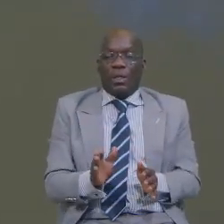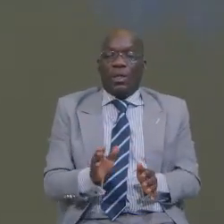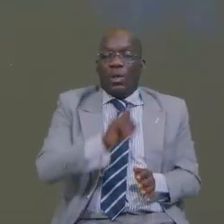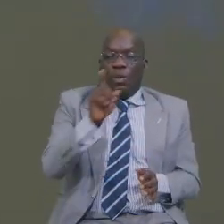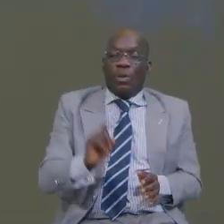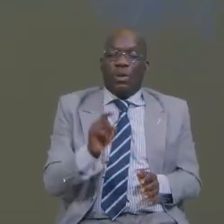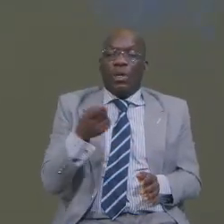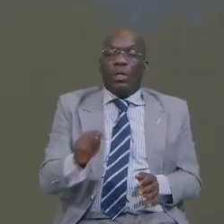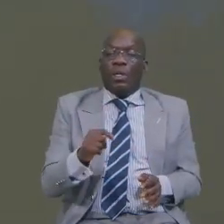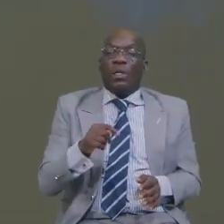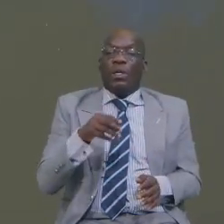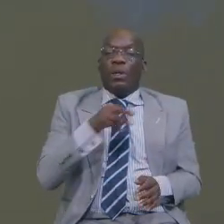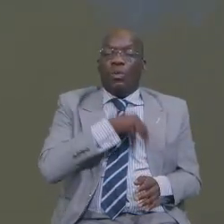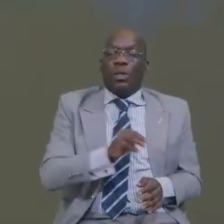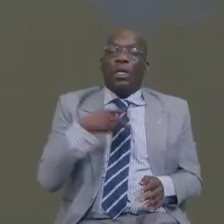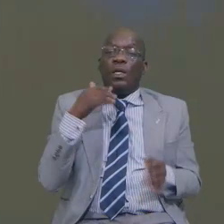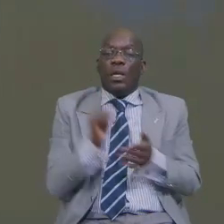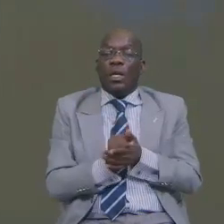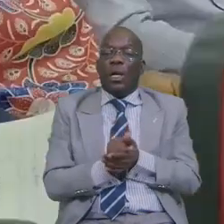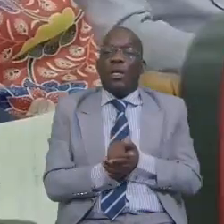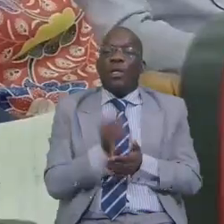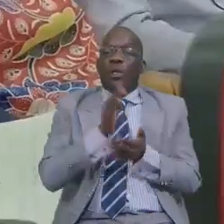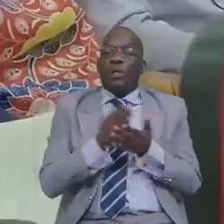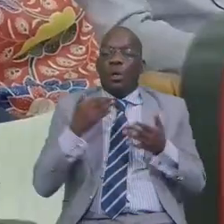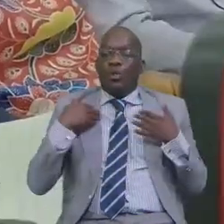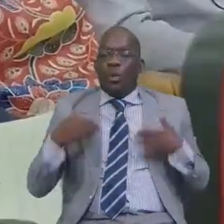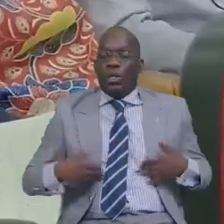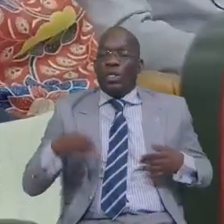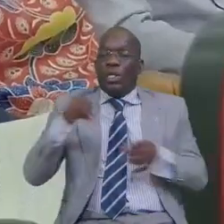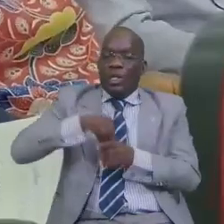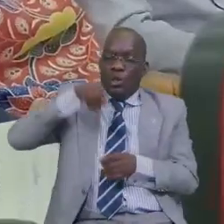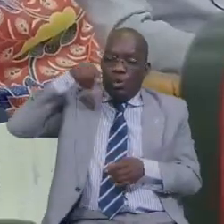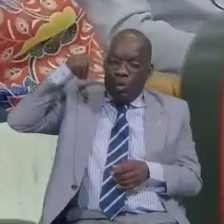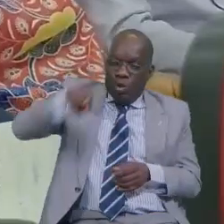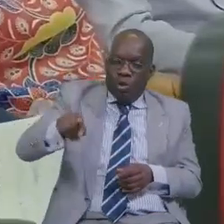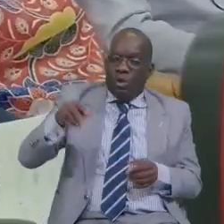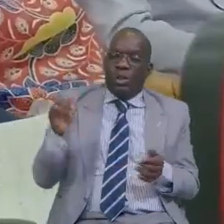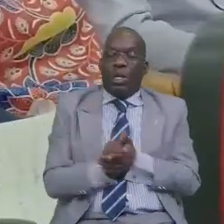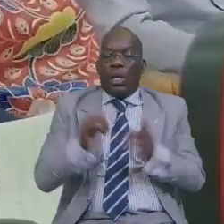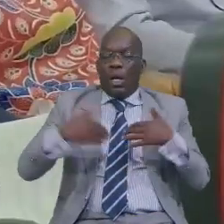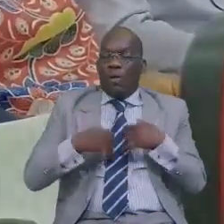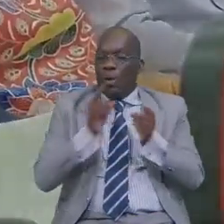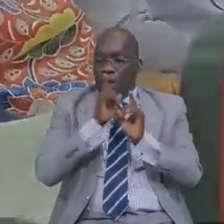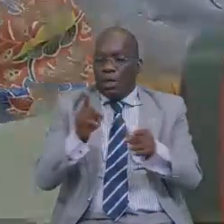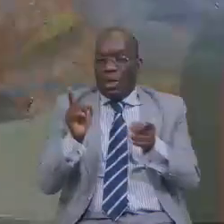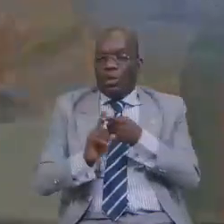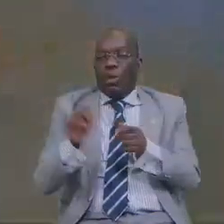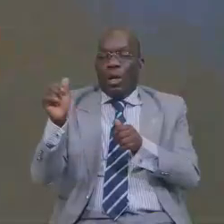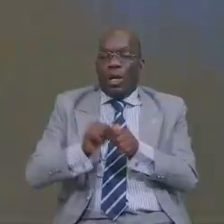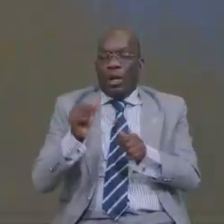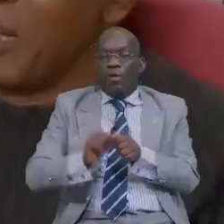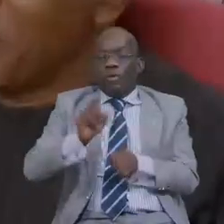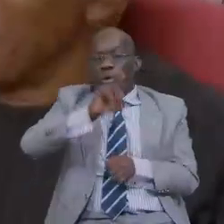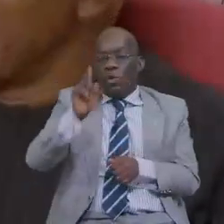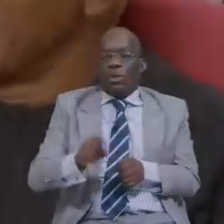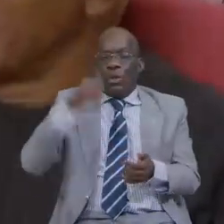the inside of you that has answers to every question. Amen. Amen.